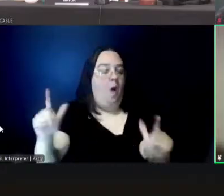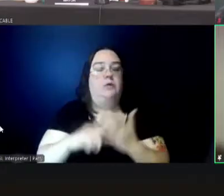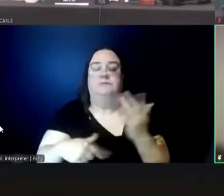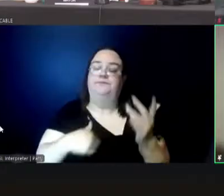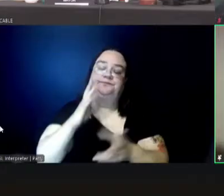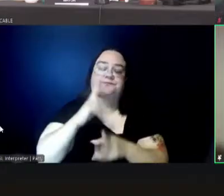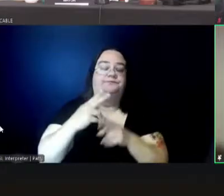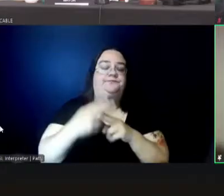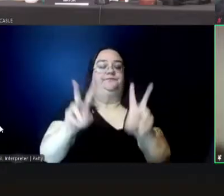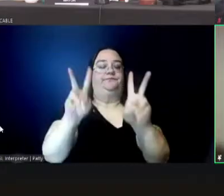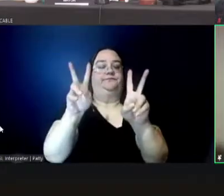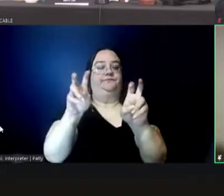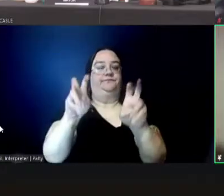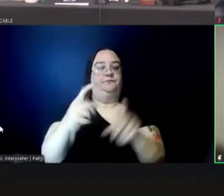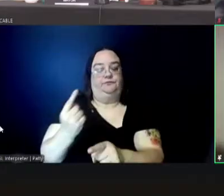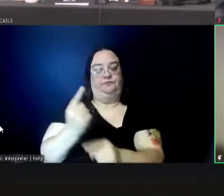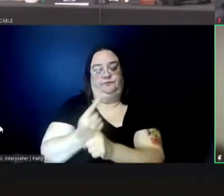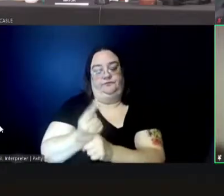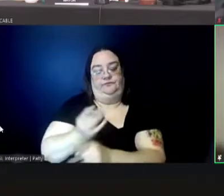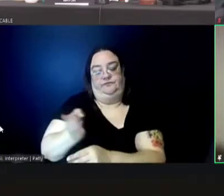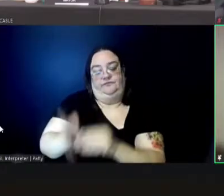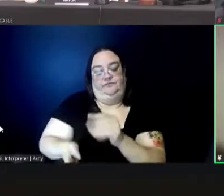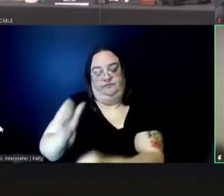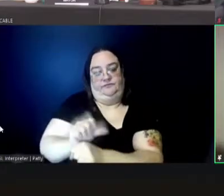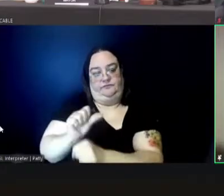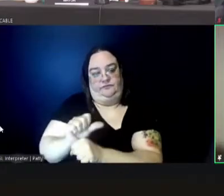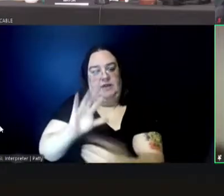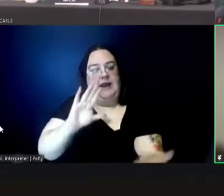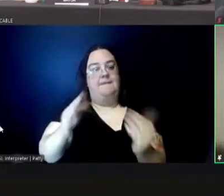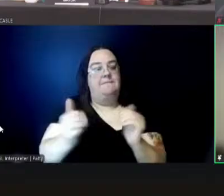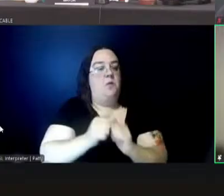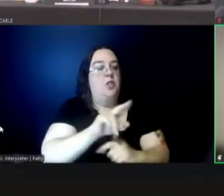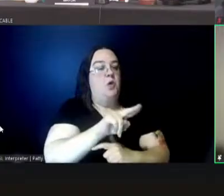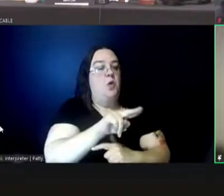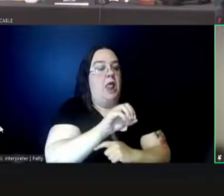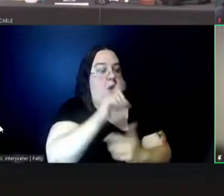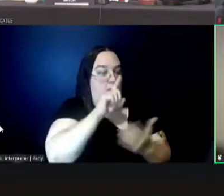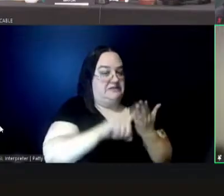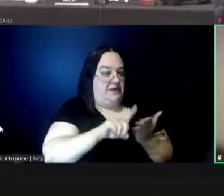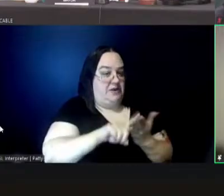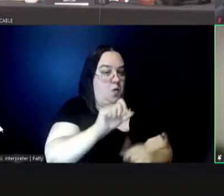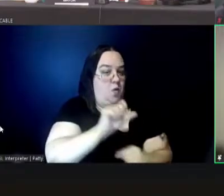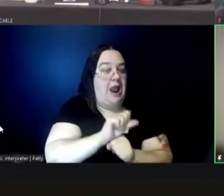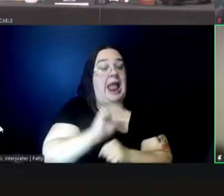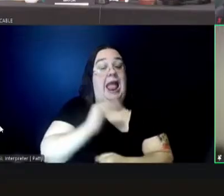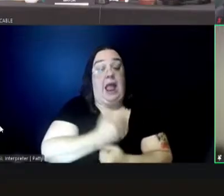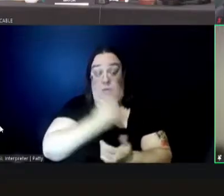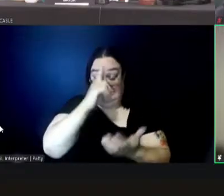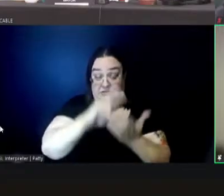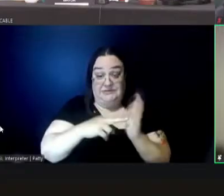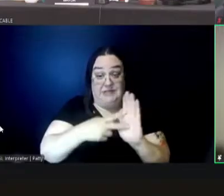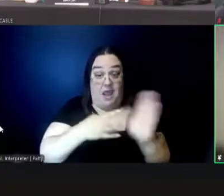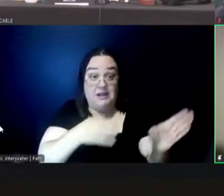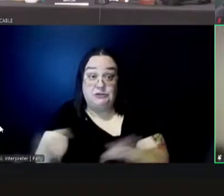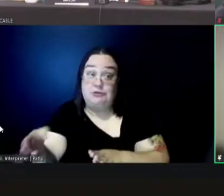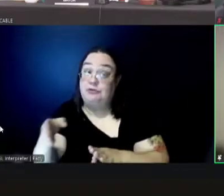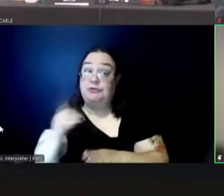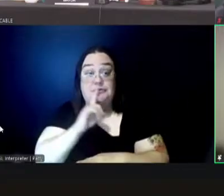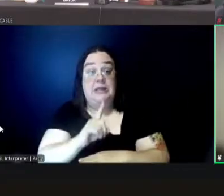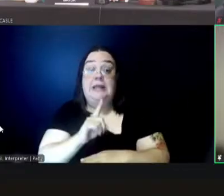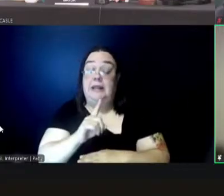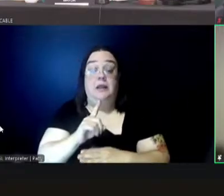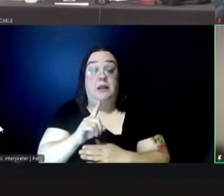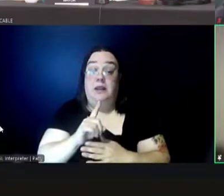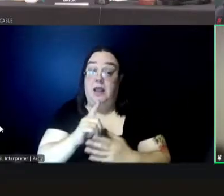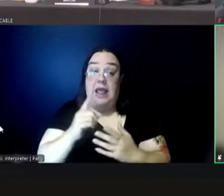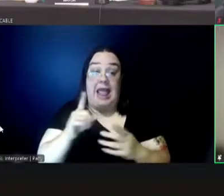regular completion work as opposed to the UNO inspection work. Our intentions are to be as